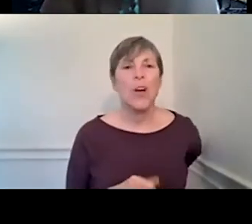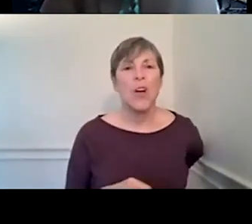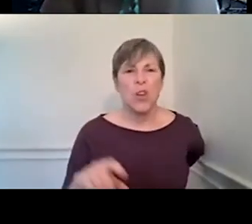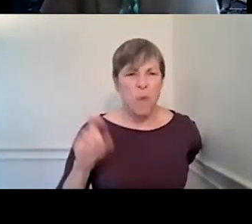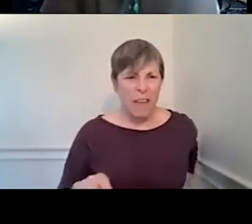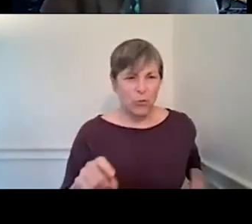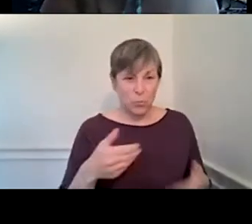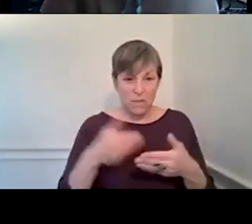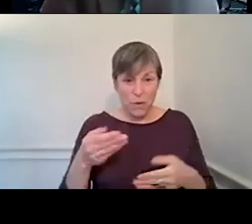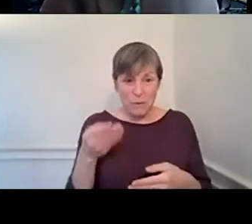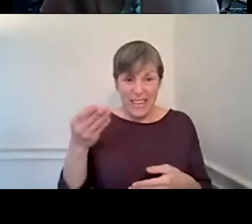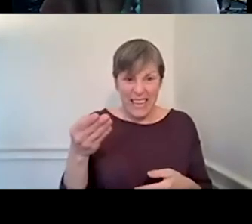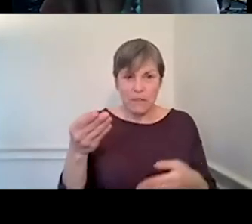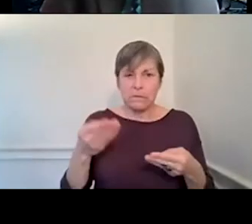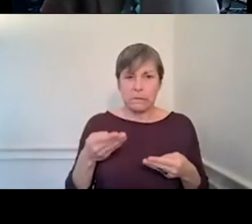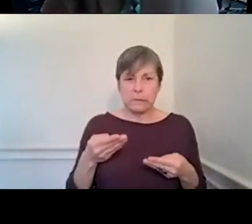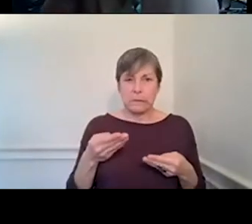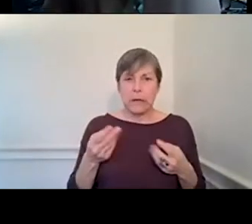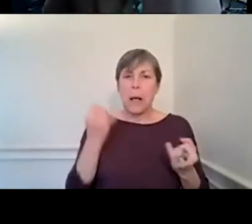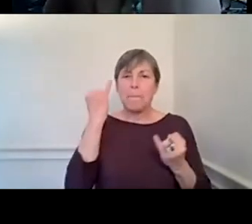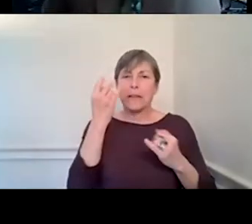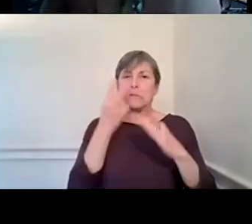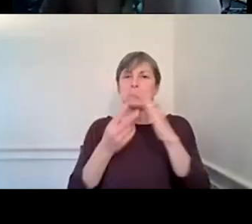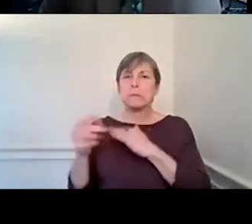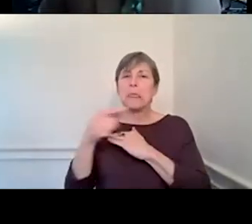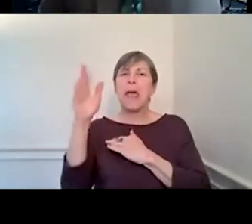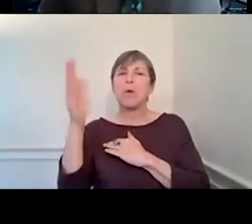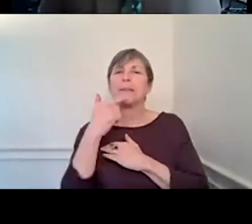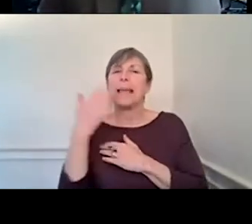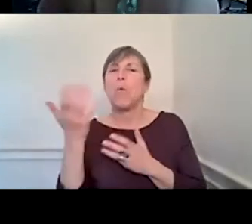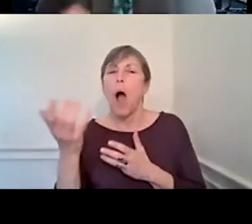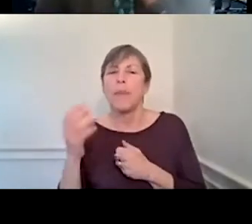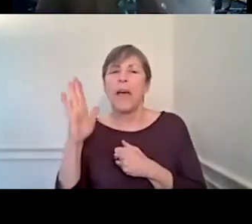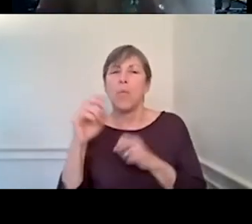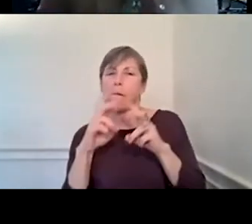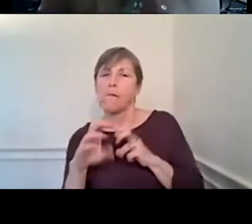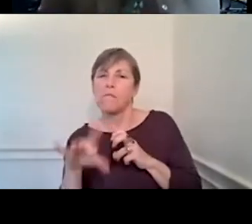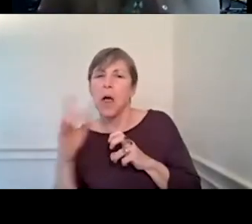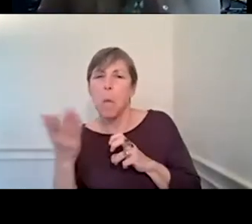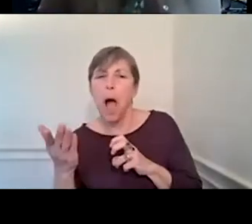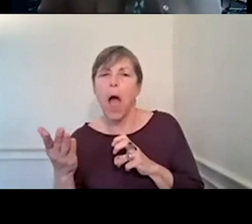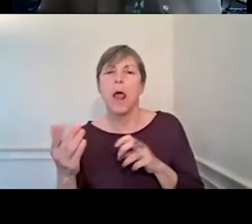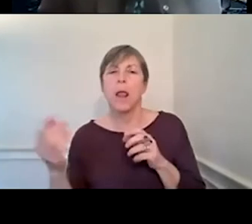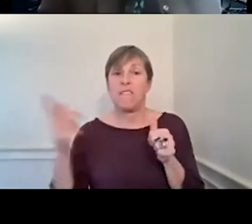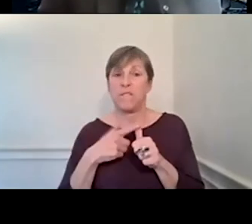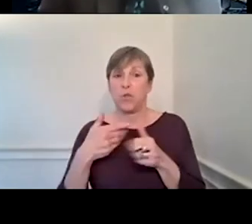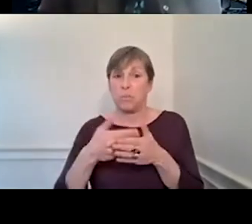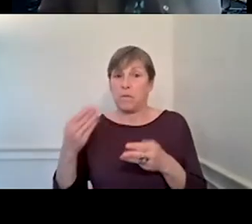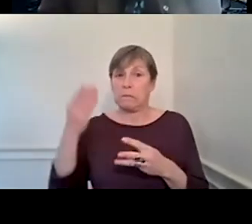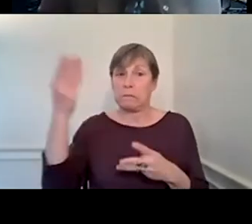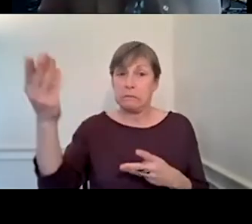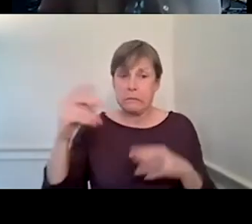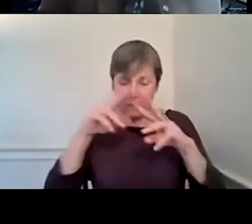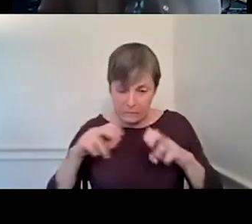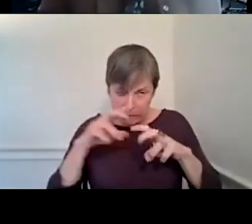going to ask so that it doesn't come back to you. And figure out all of those weird things that they could come up with,